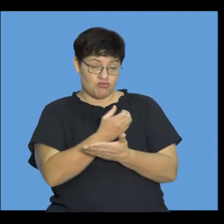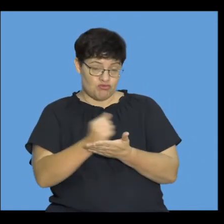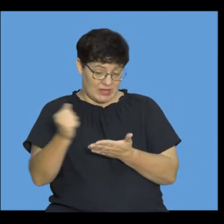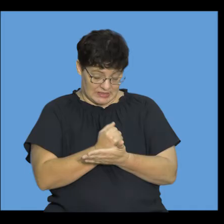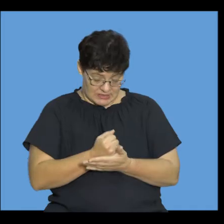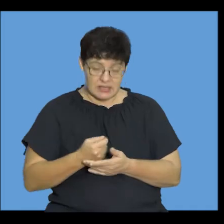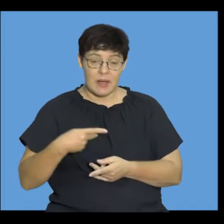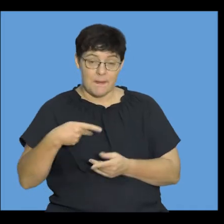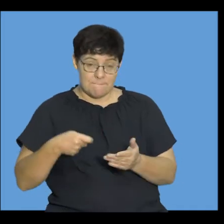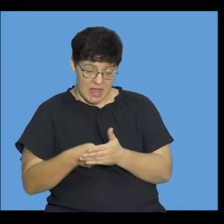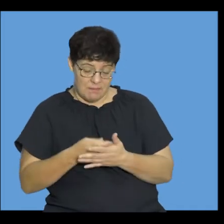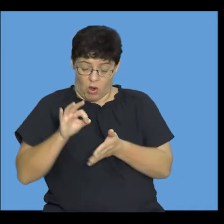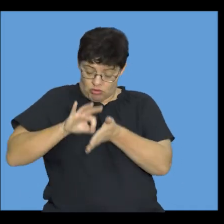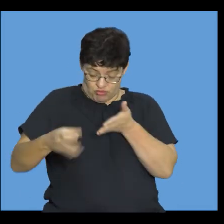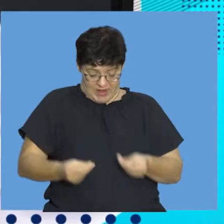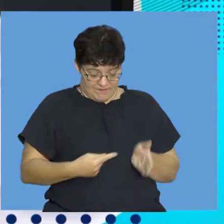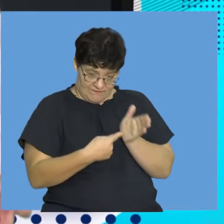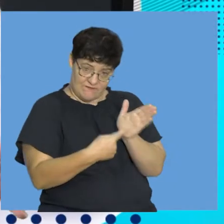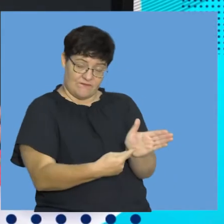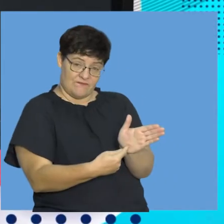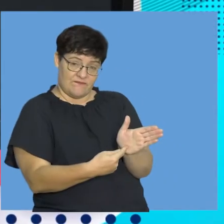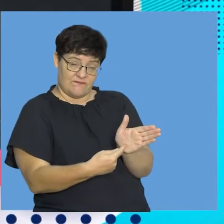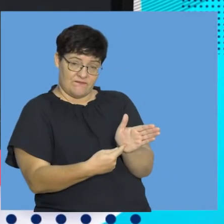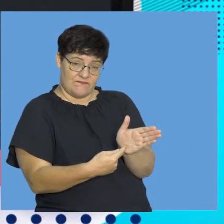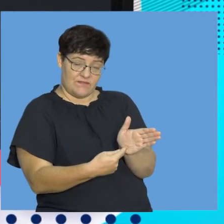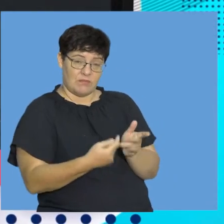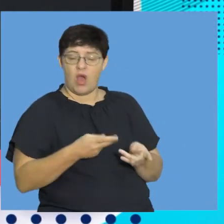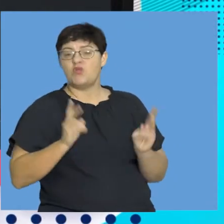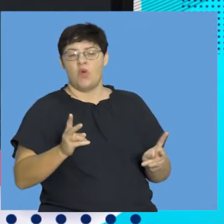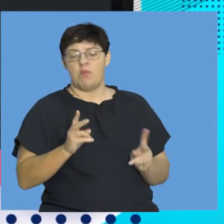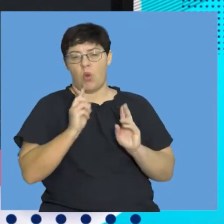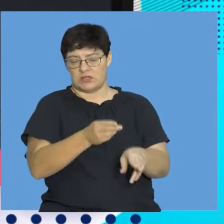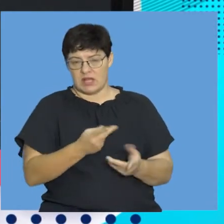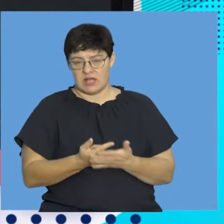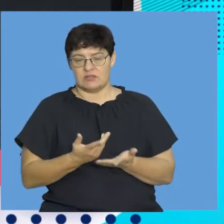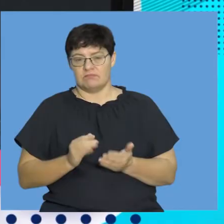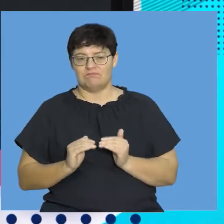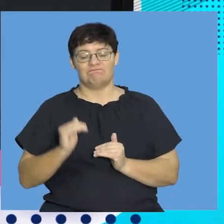that. She could have gone to her suppliers and said, listen, I've got a new contract. It's not my